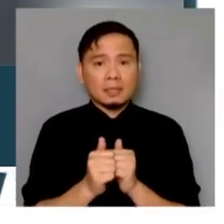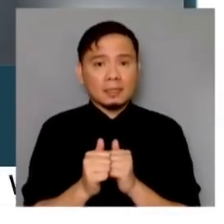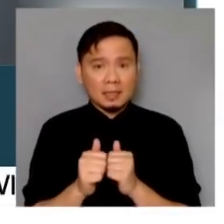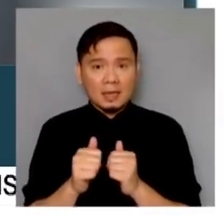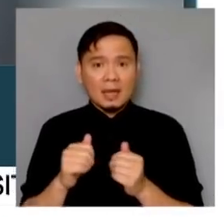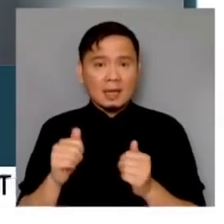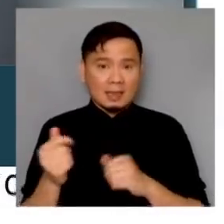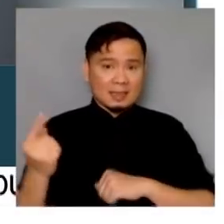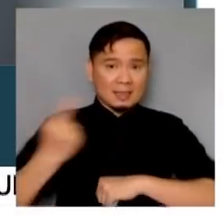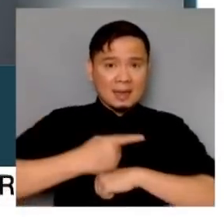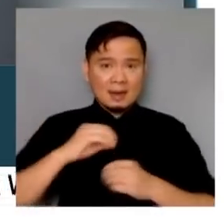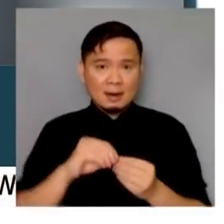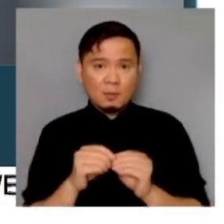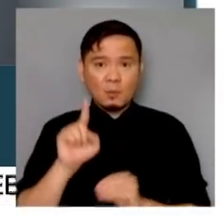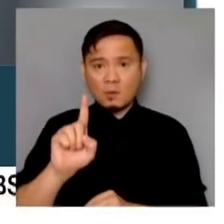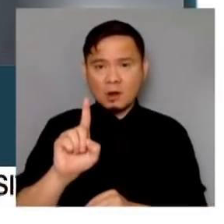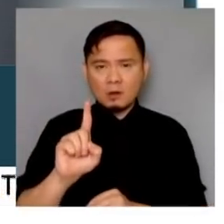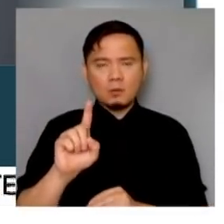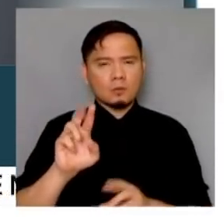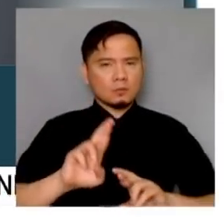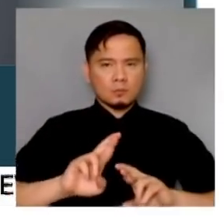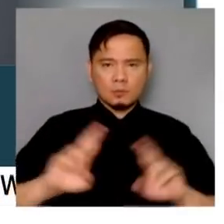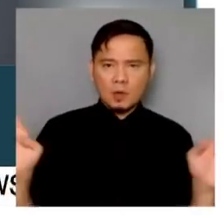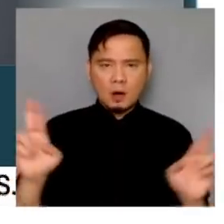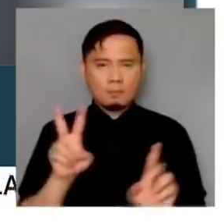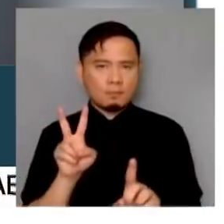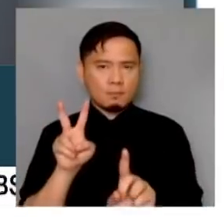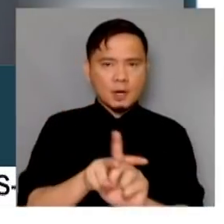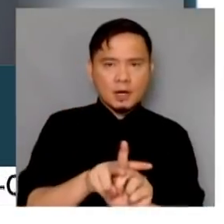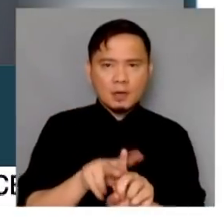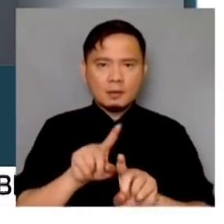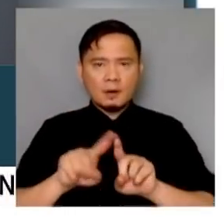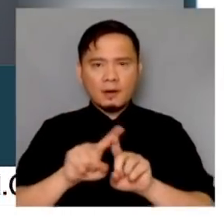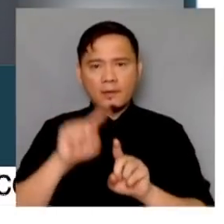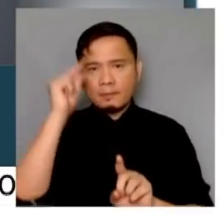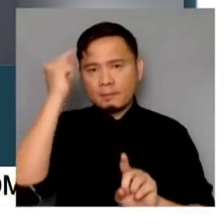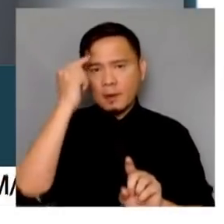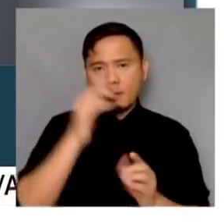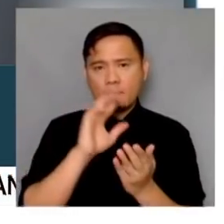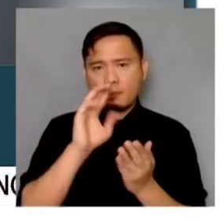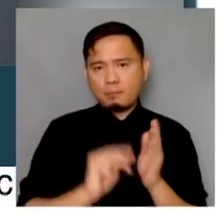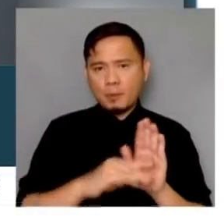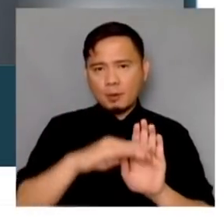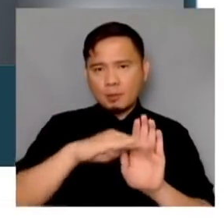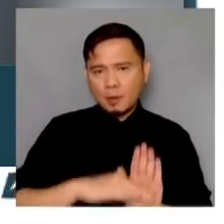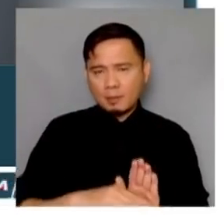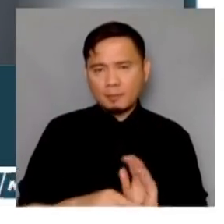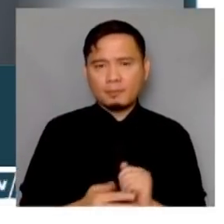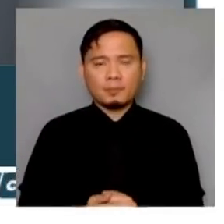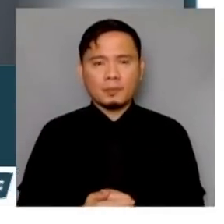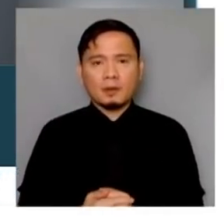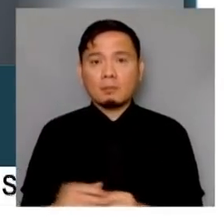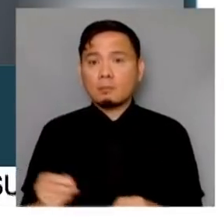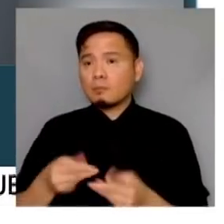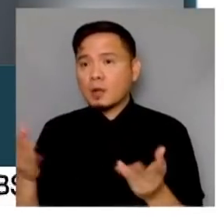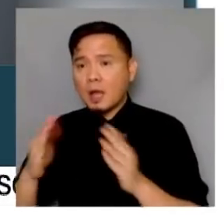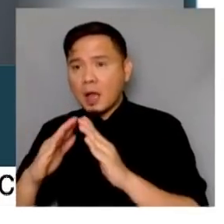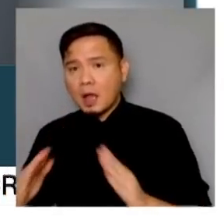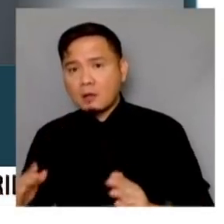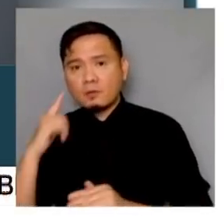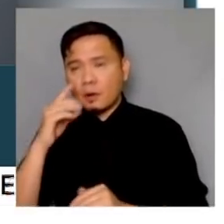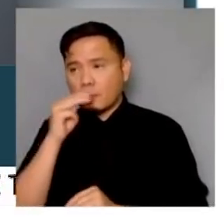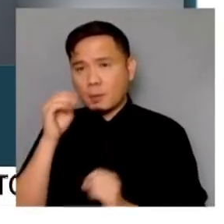to execute our program of government. But it's a program of government, mga kababayan. Pabahay program of Senator Manny